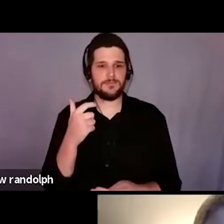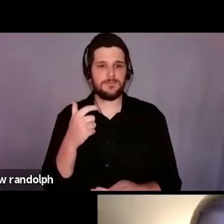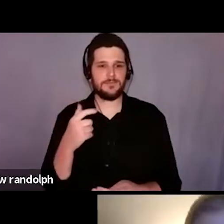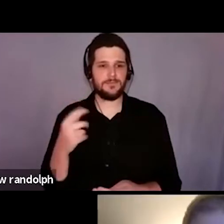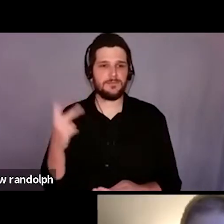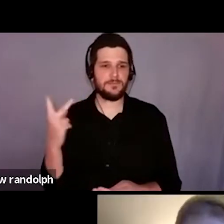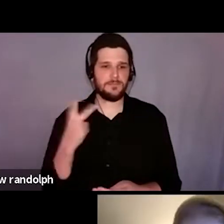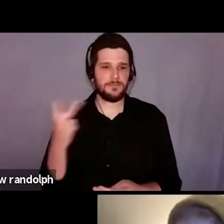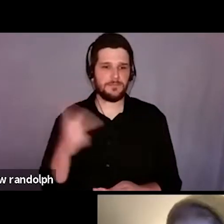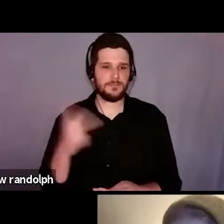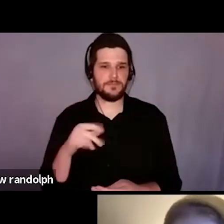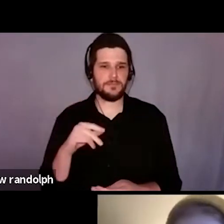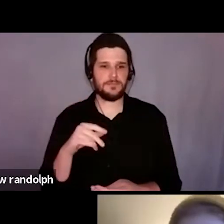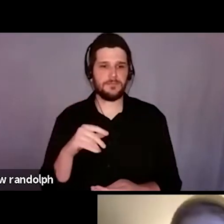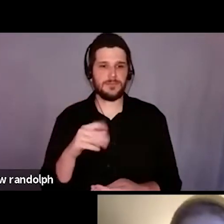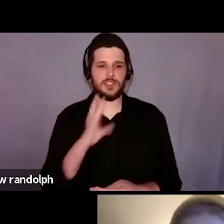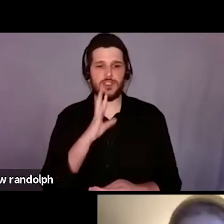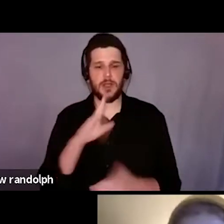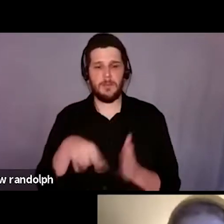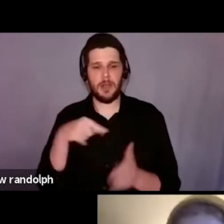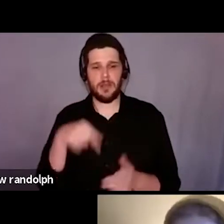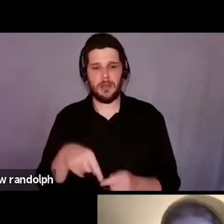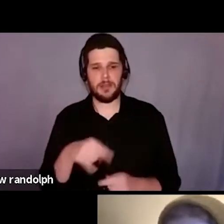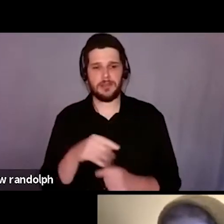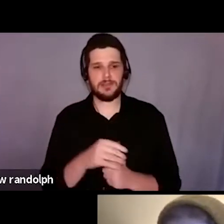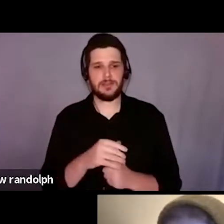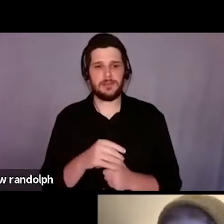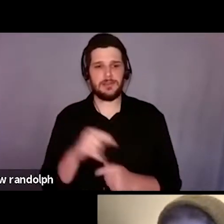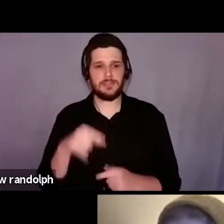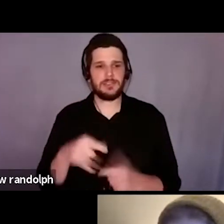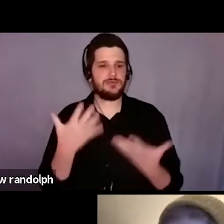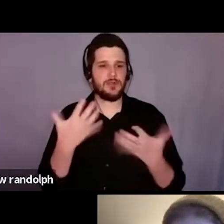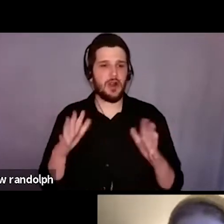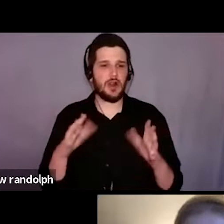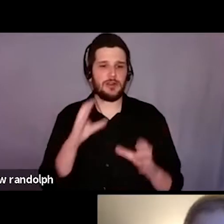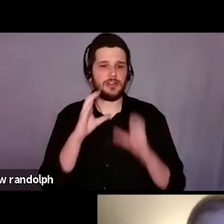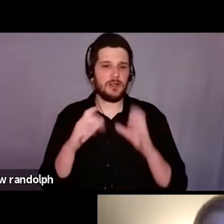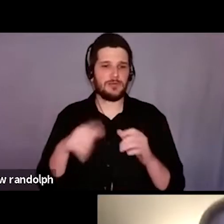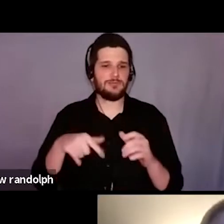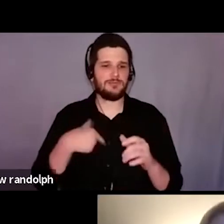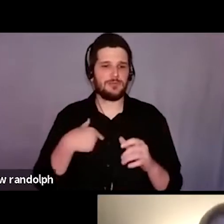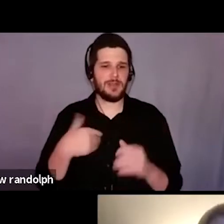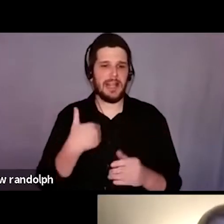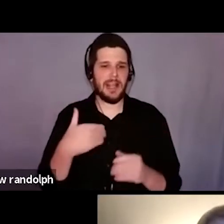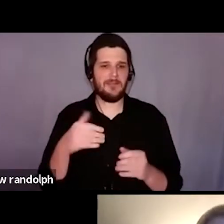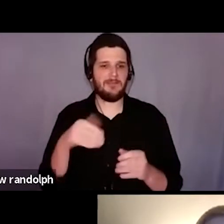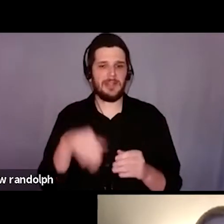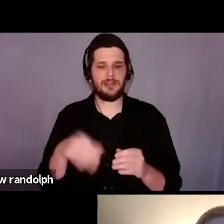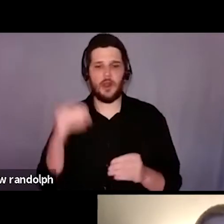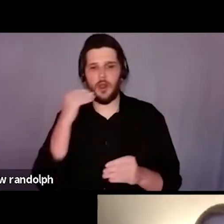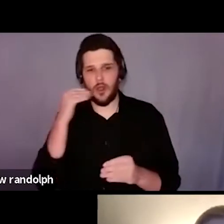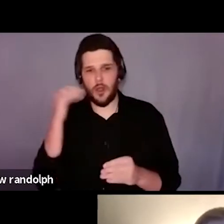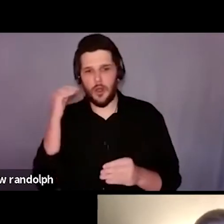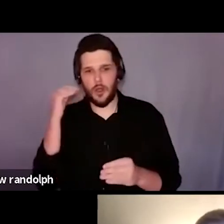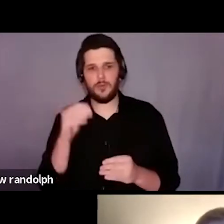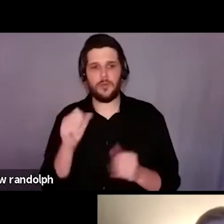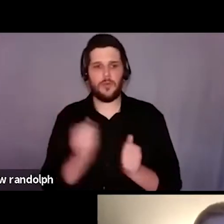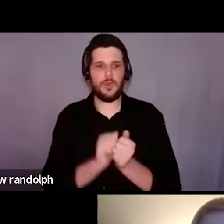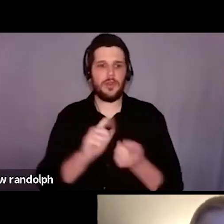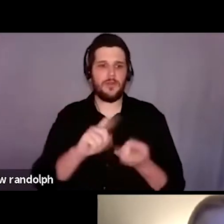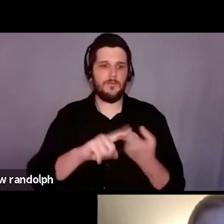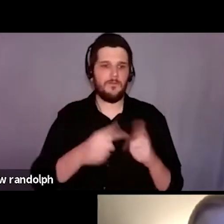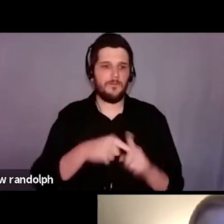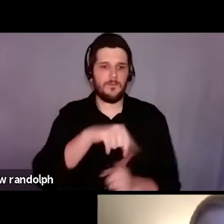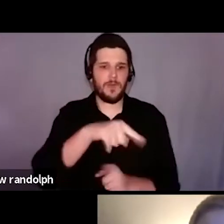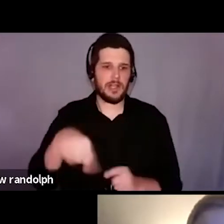we wanted to talk about this is like, these were already conversations we'd been having in our own home and with our friends and